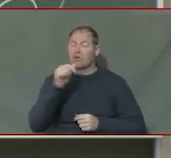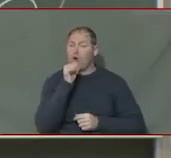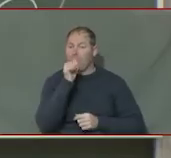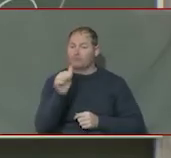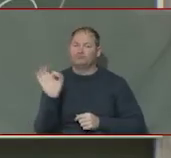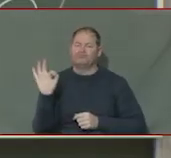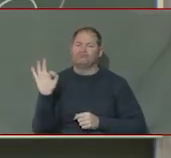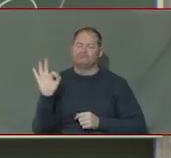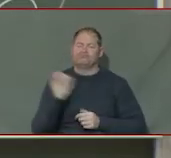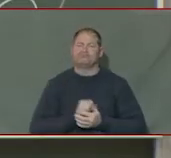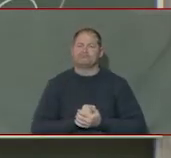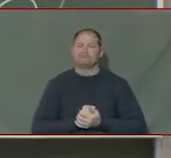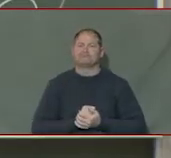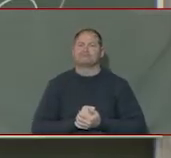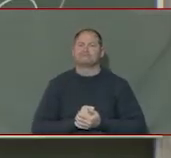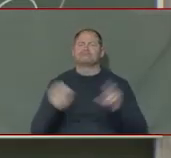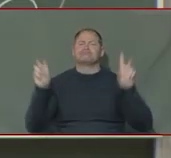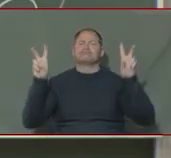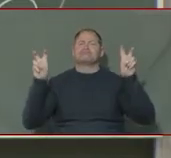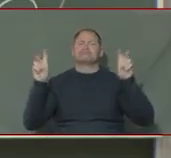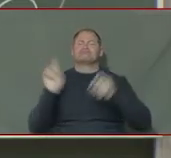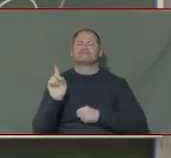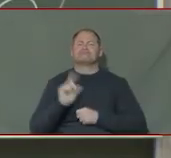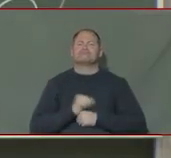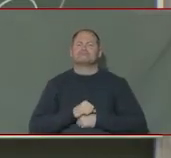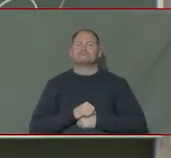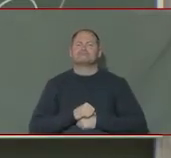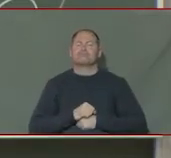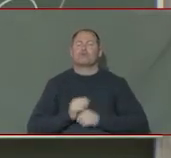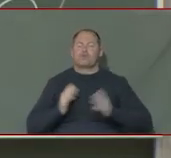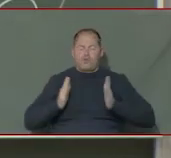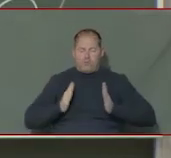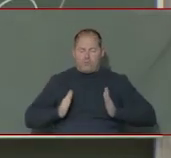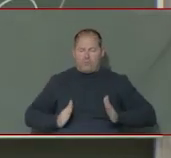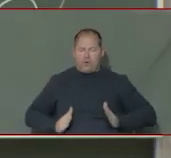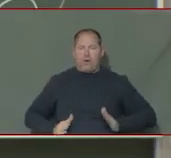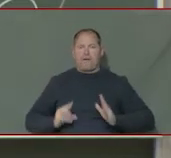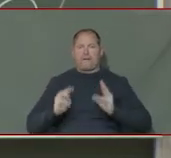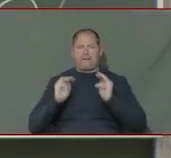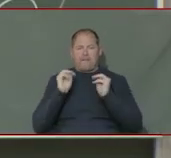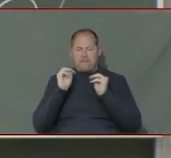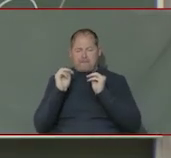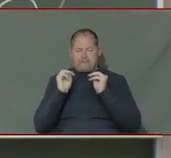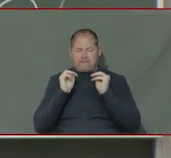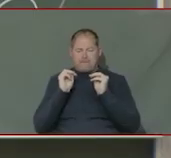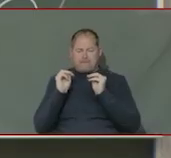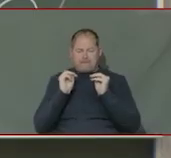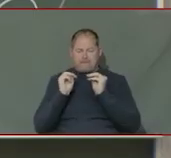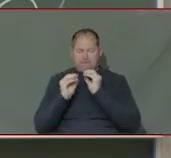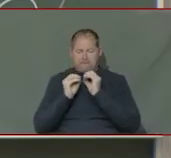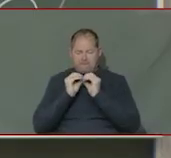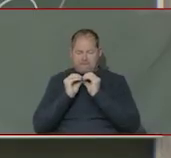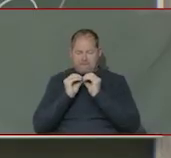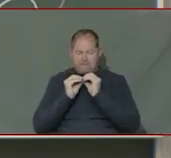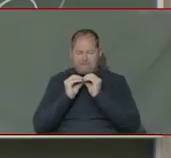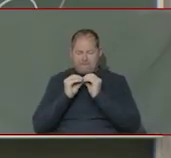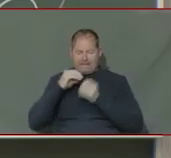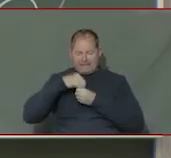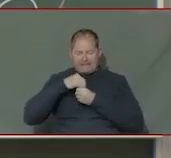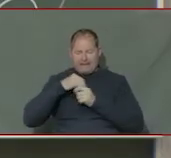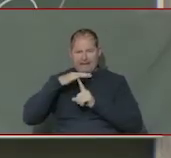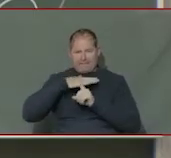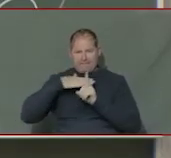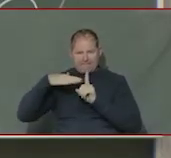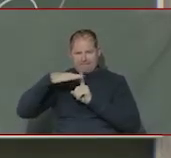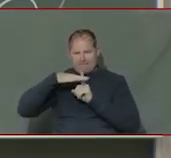said, what is homeostasis? It's the maintenance of a constant internal environment. Now, I've seen this